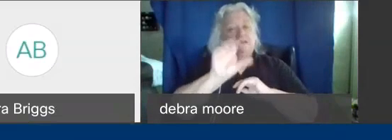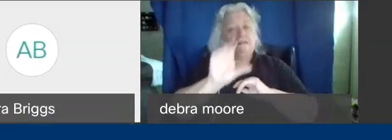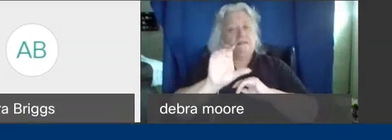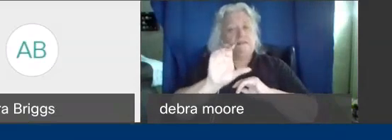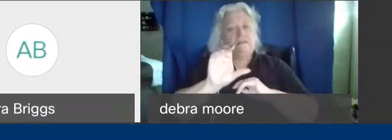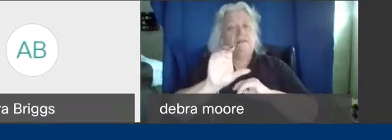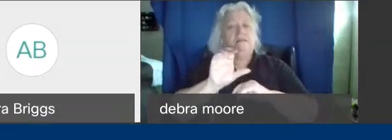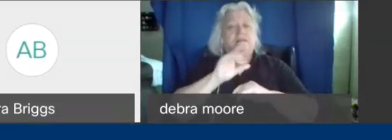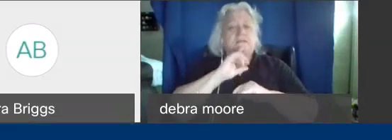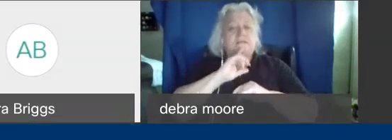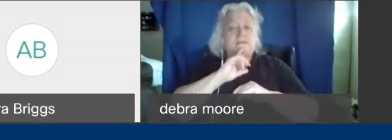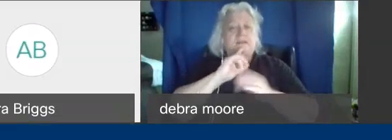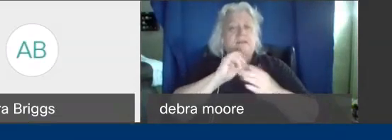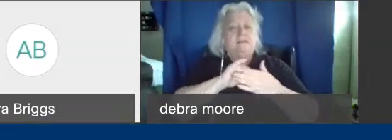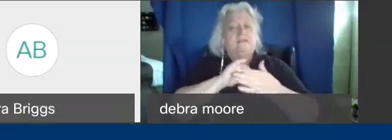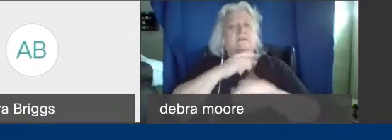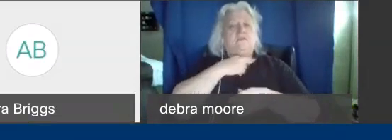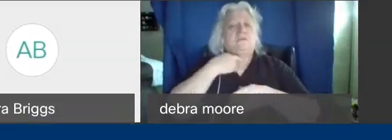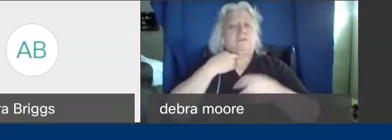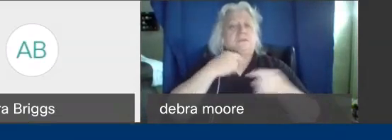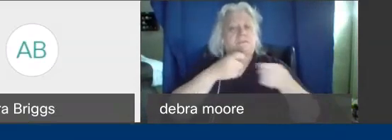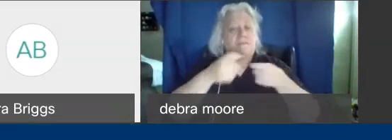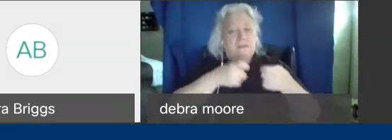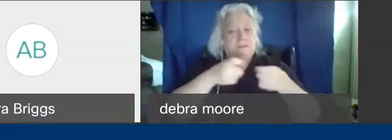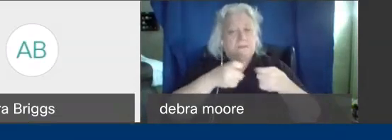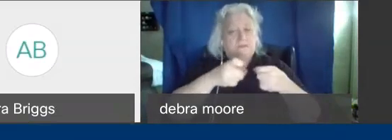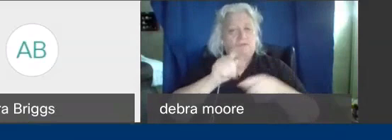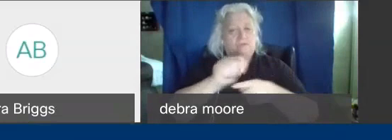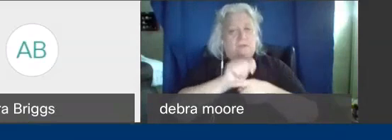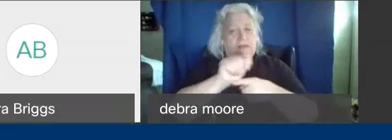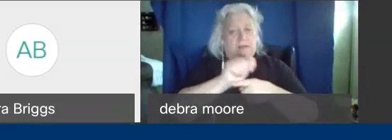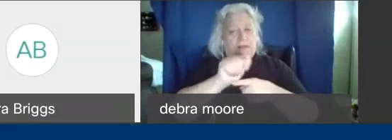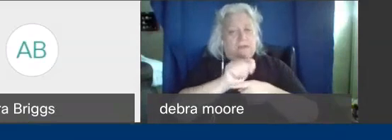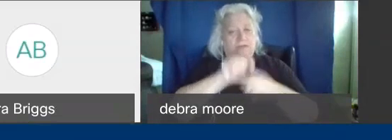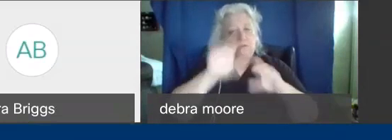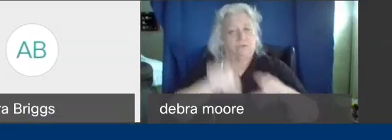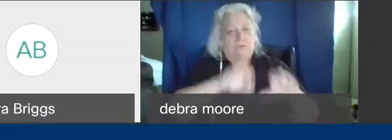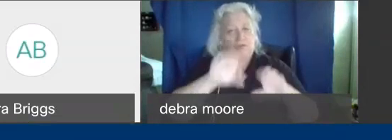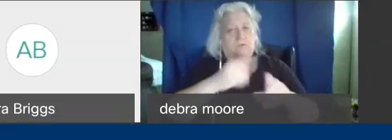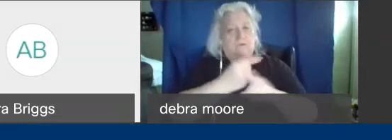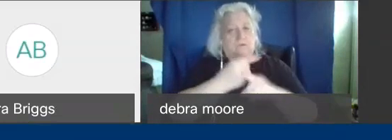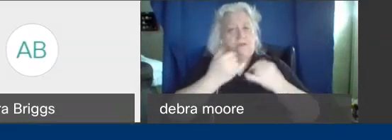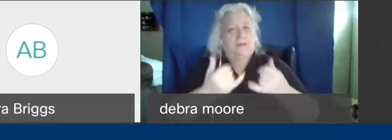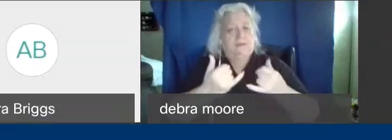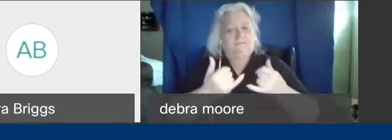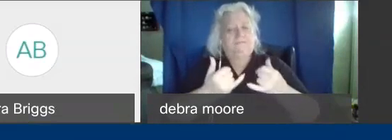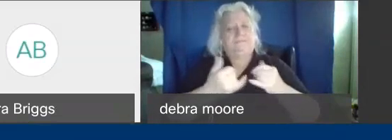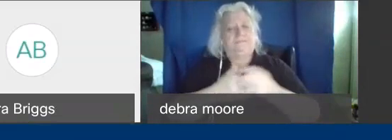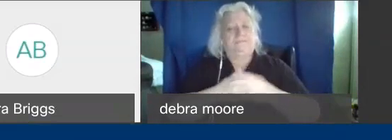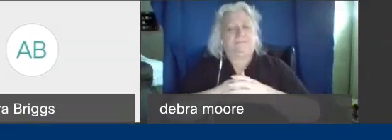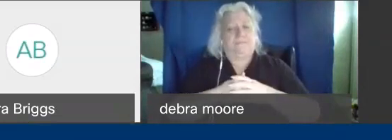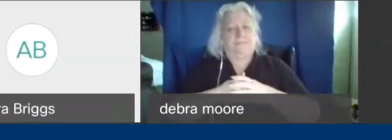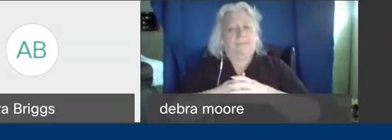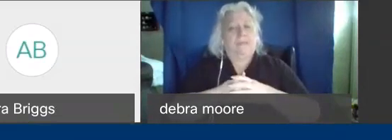are required to attend risk management training, which is what you're doing right now. Note that it does state that the representatives and